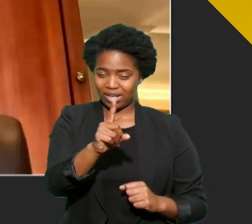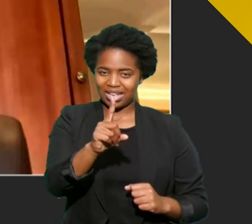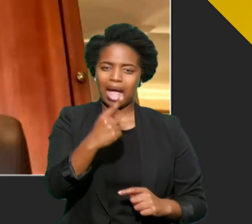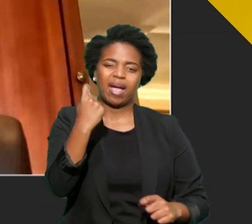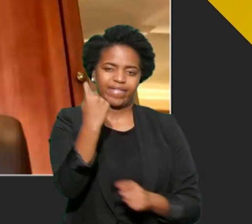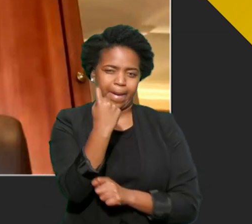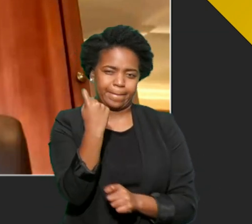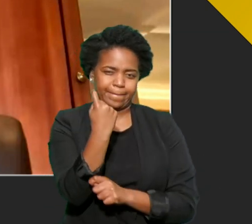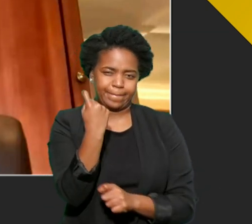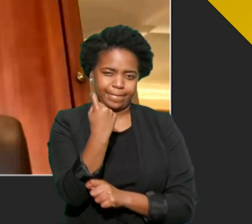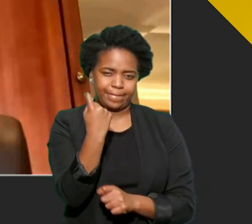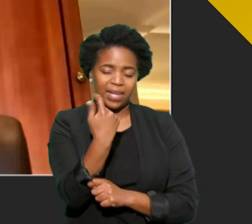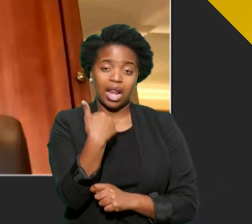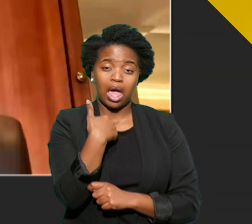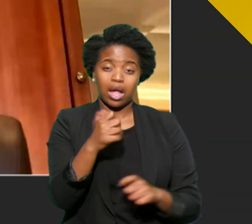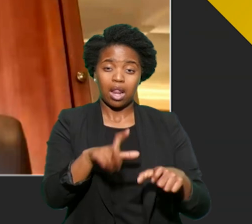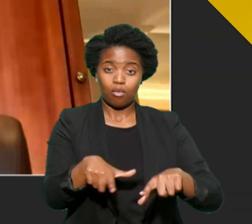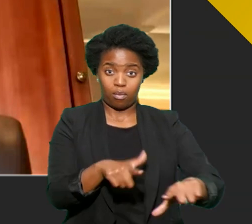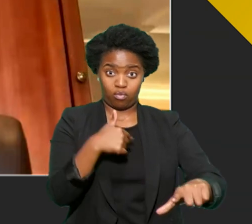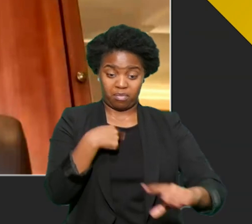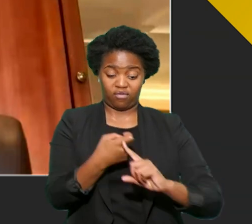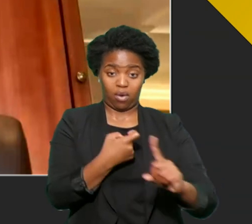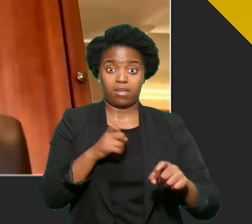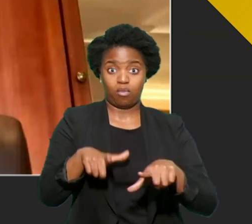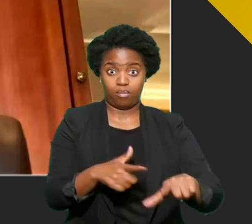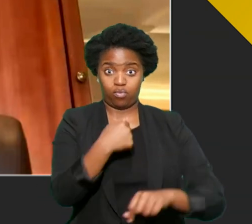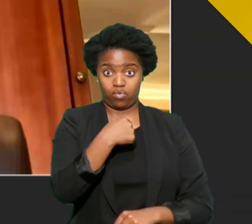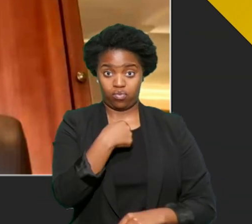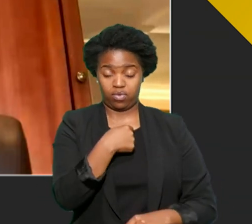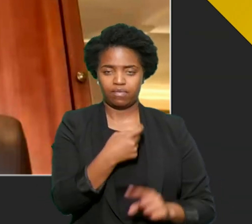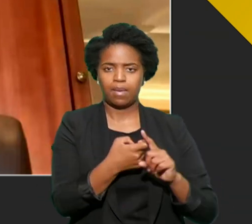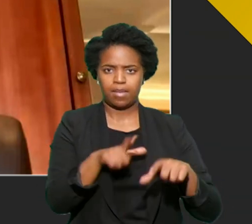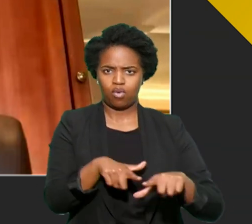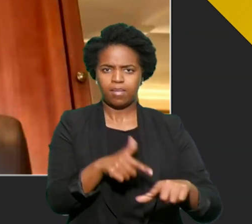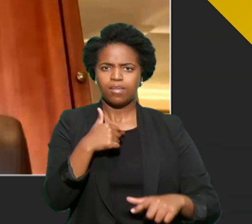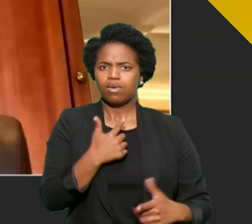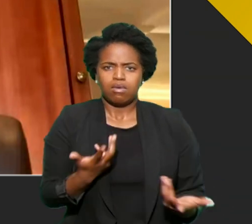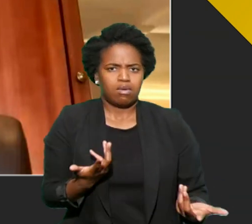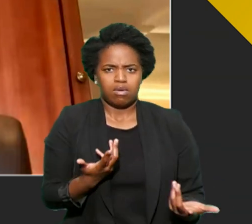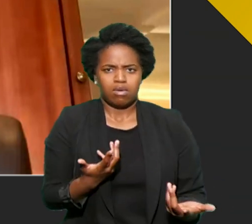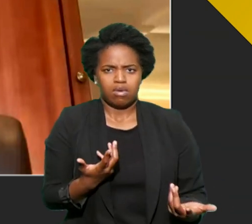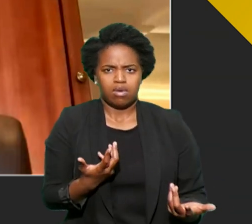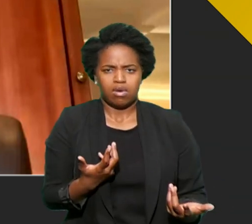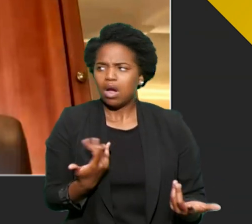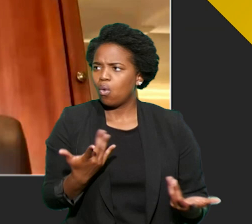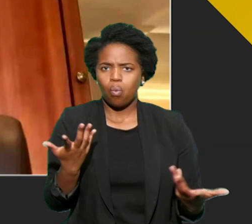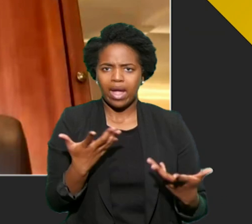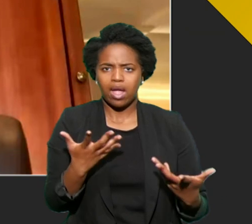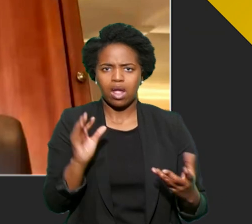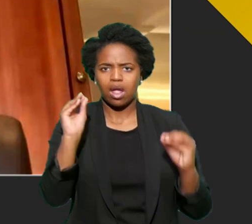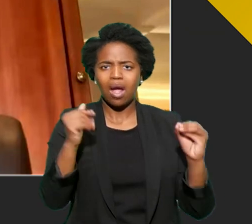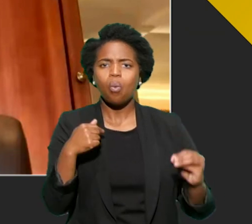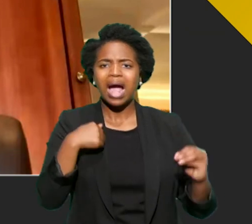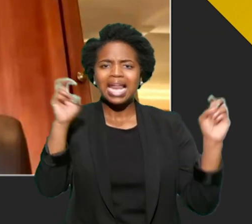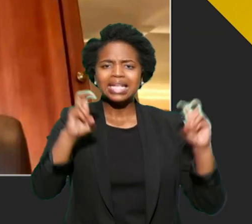villages, like in the Limpopo province where I come from. Yeah. Where are we going to put these masts?